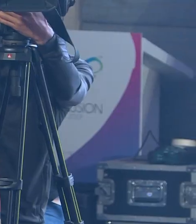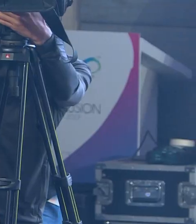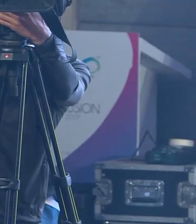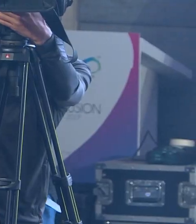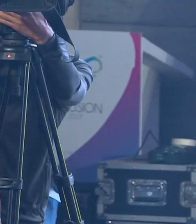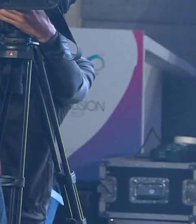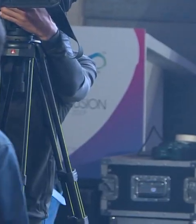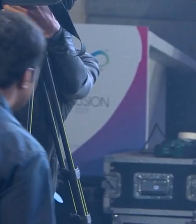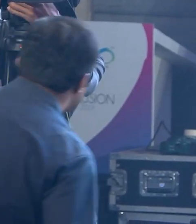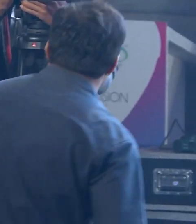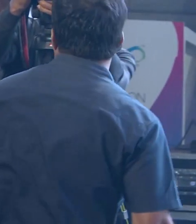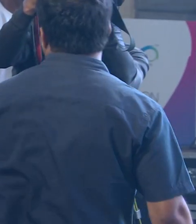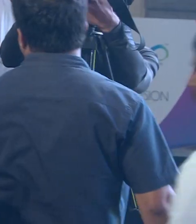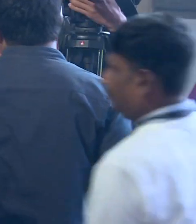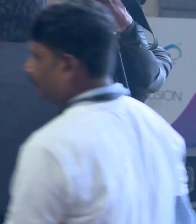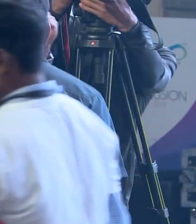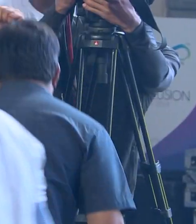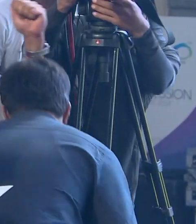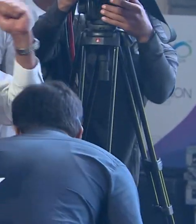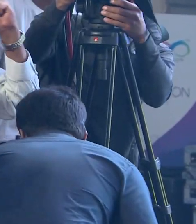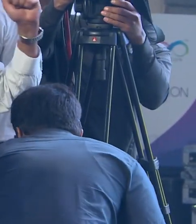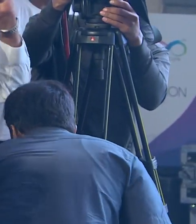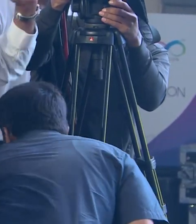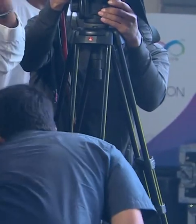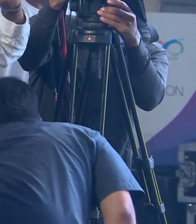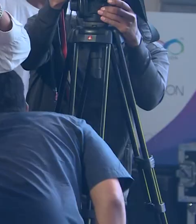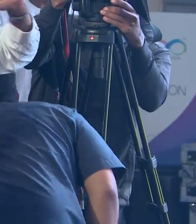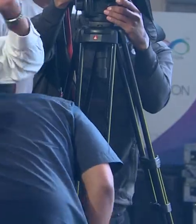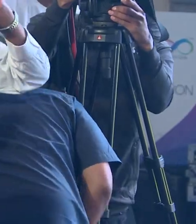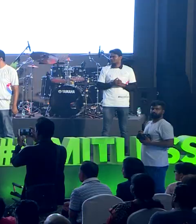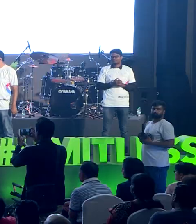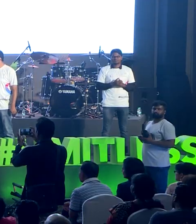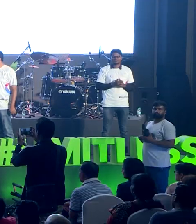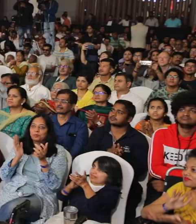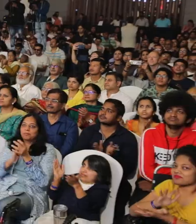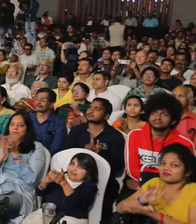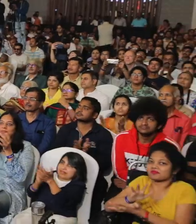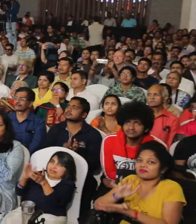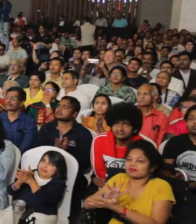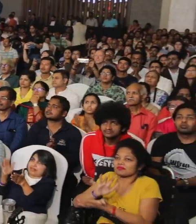We now have a very special event. We have the IIS theme song launch.